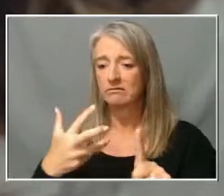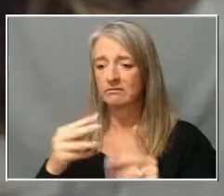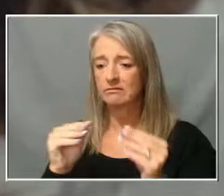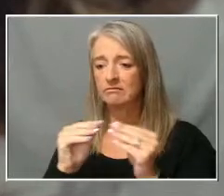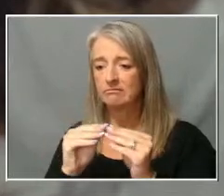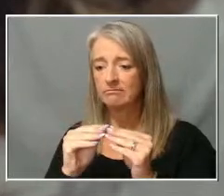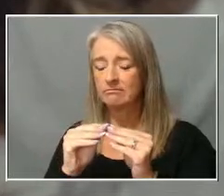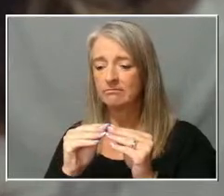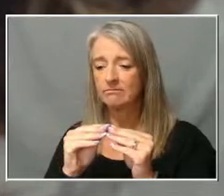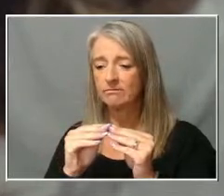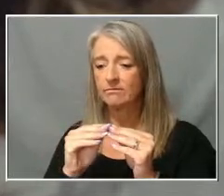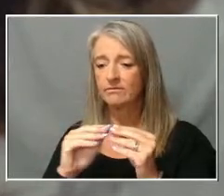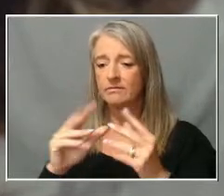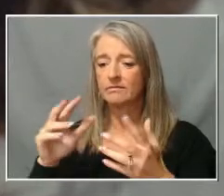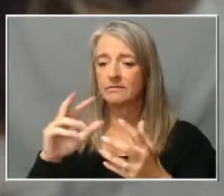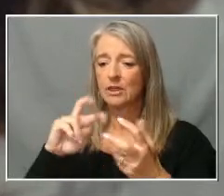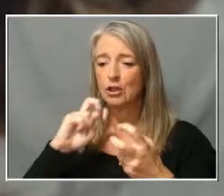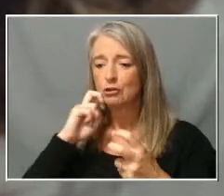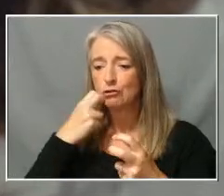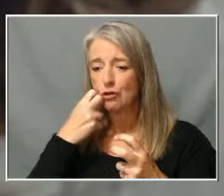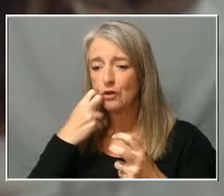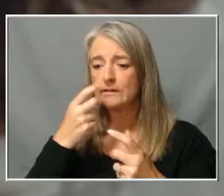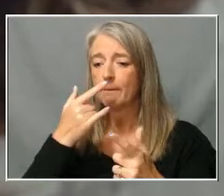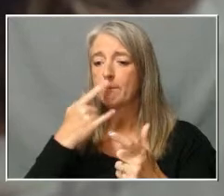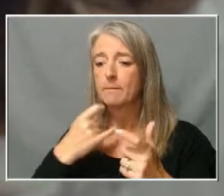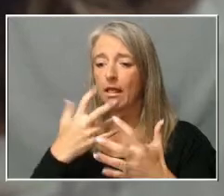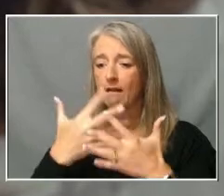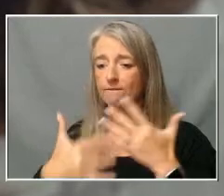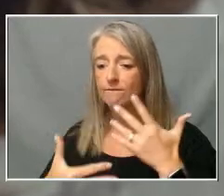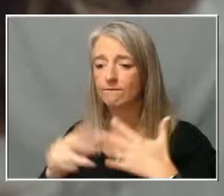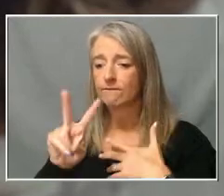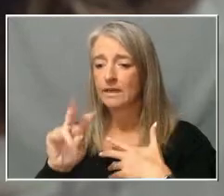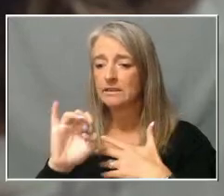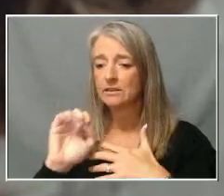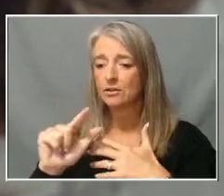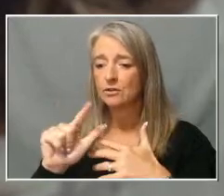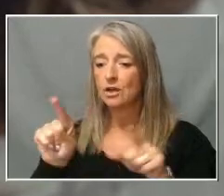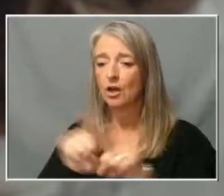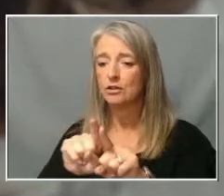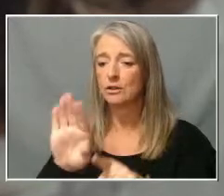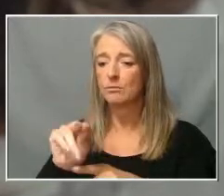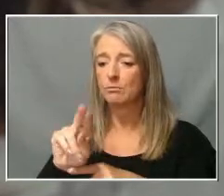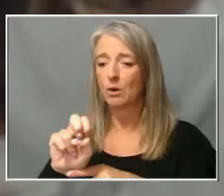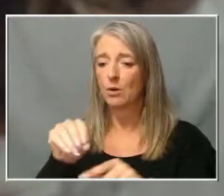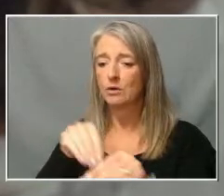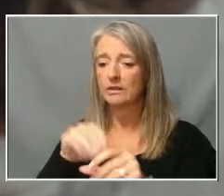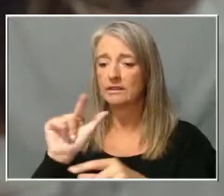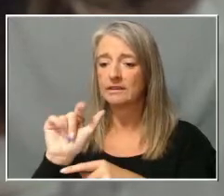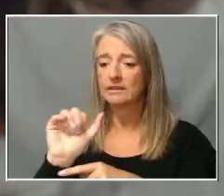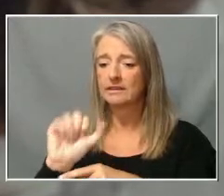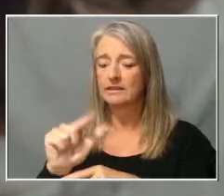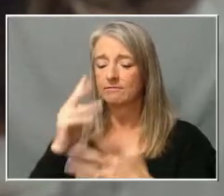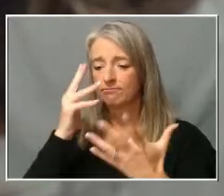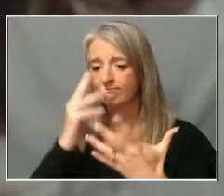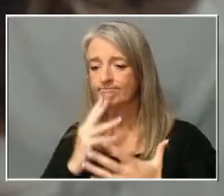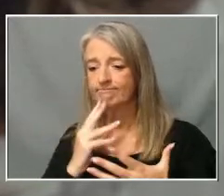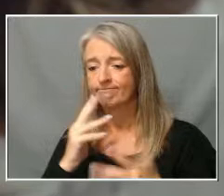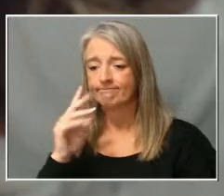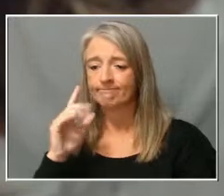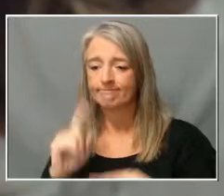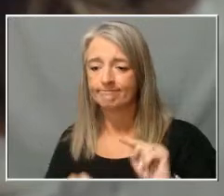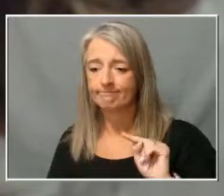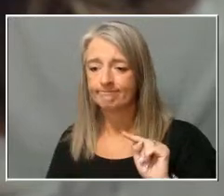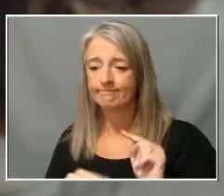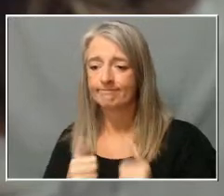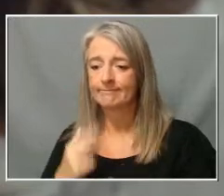the nerves, the blood vessels, and even the other bone in his leg, which is why, unfortunately, we were not able to salvage the